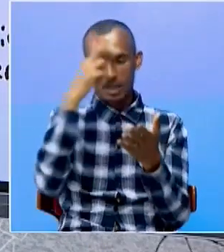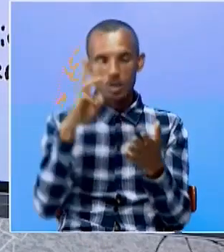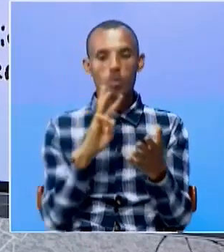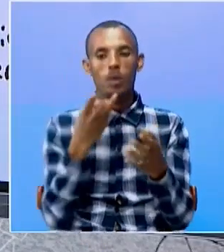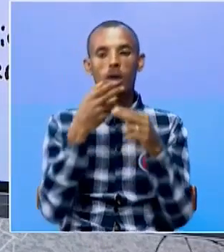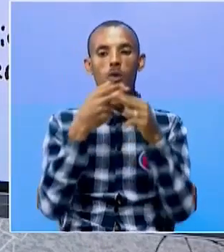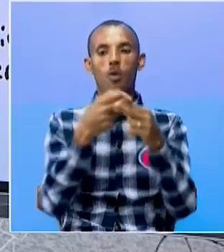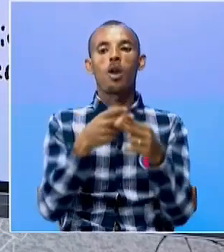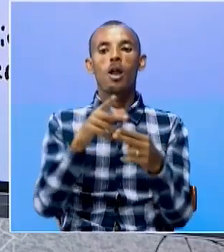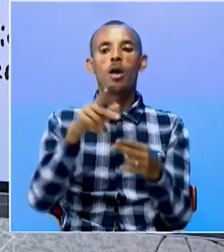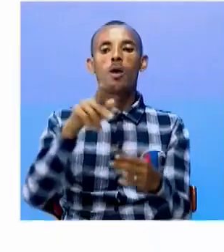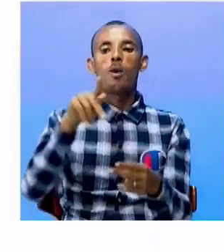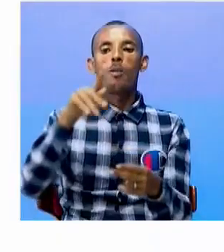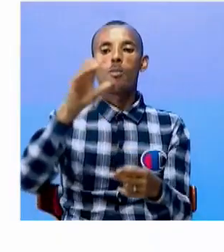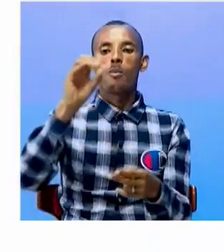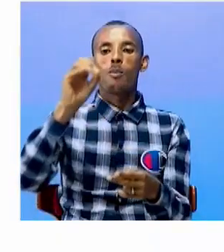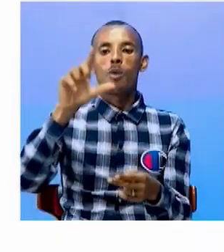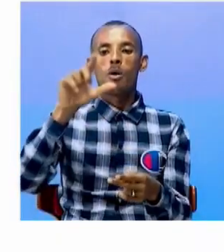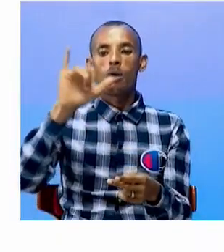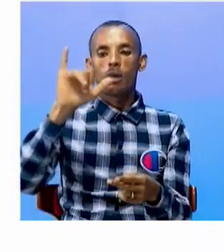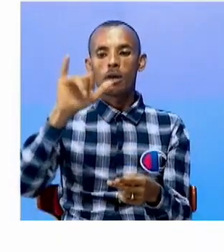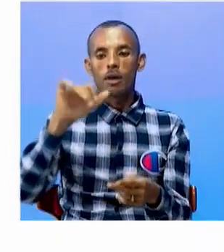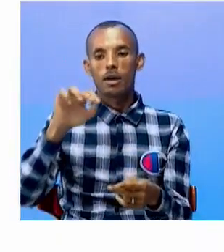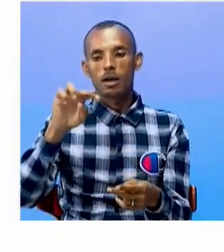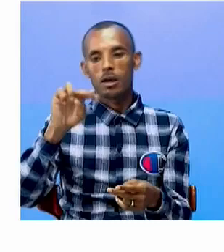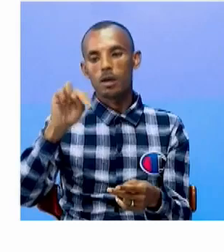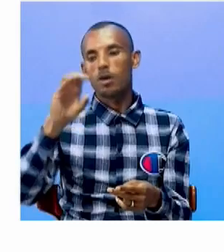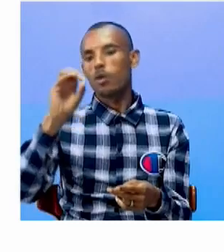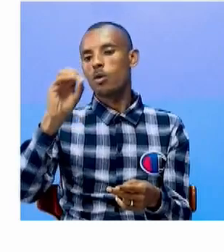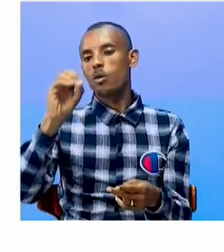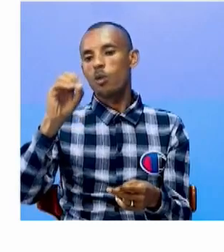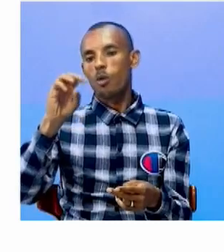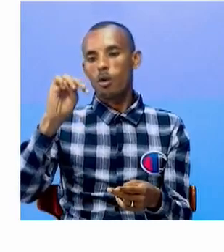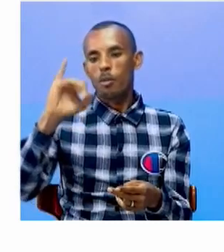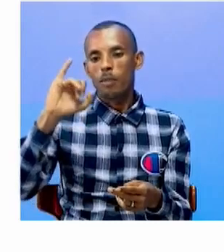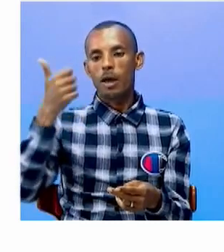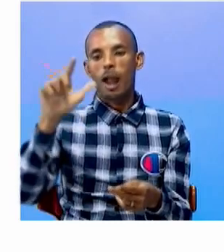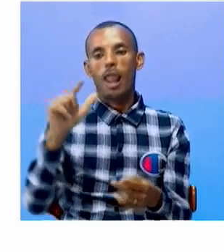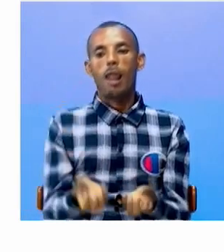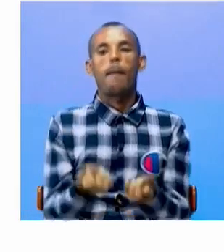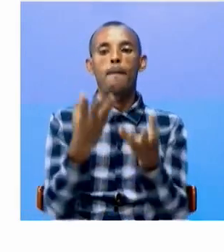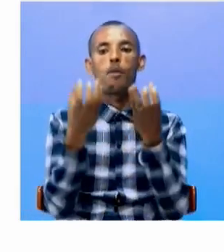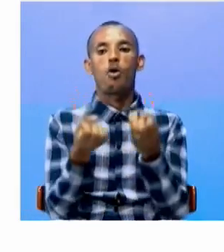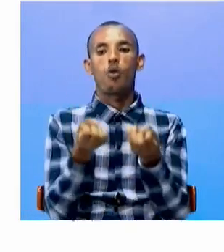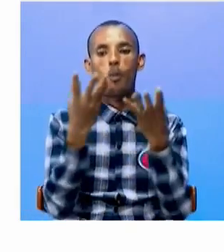polynomial. So here we can say this one is it's a polynomial.